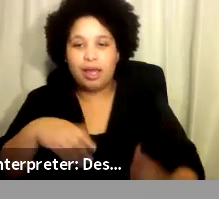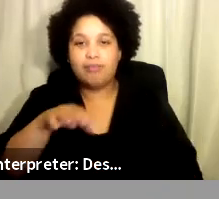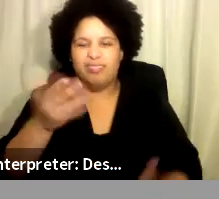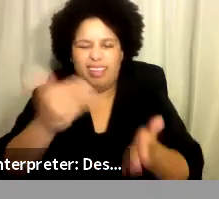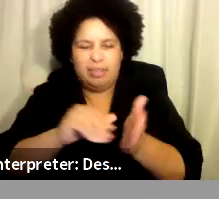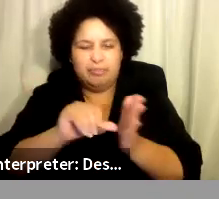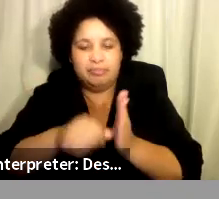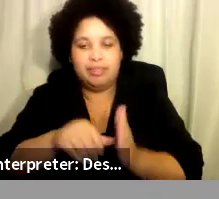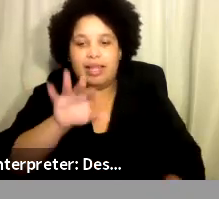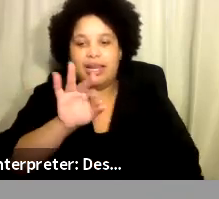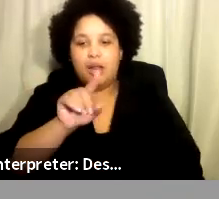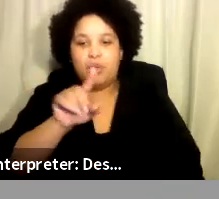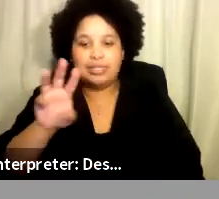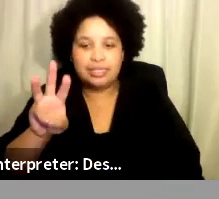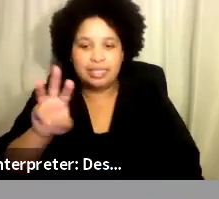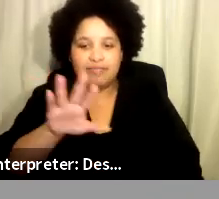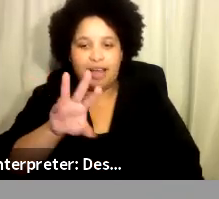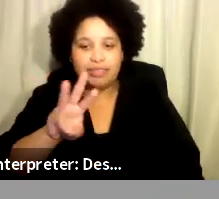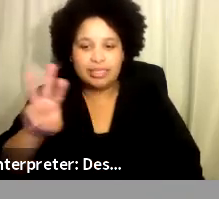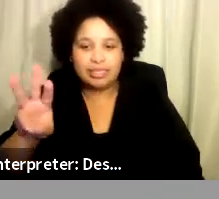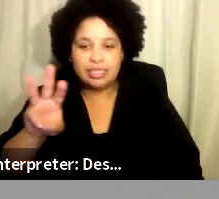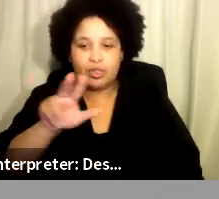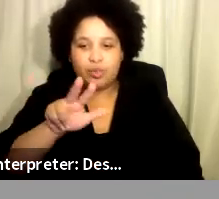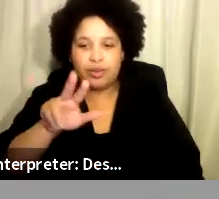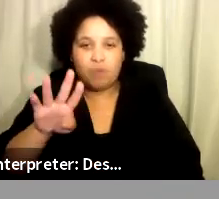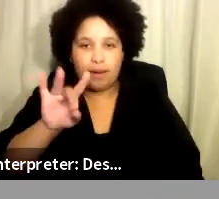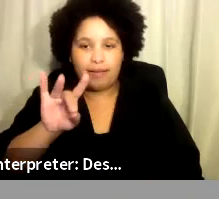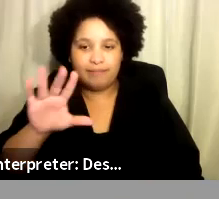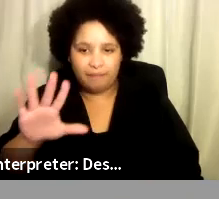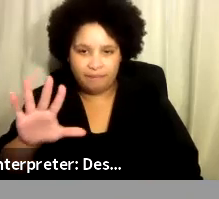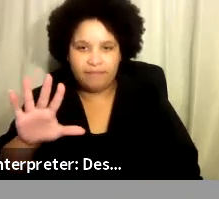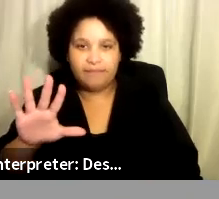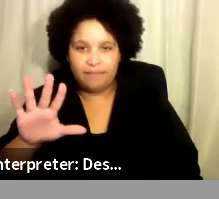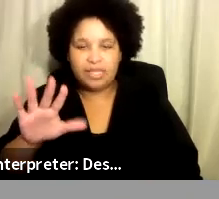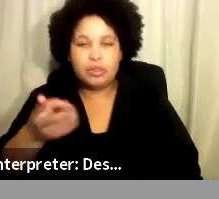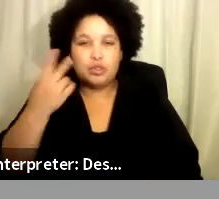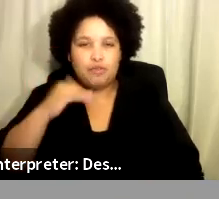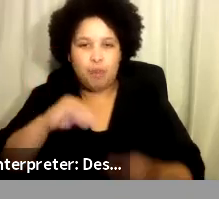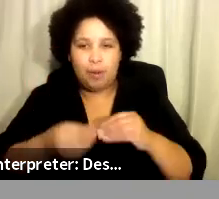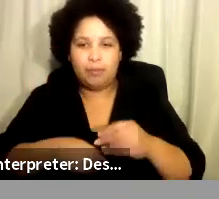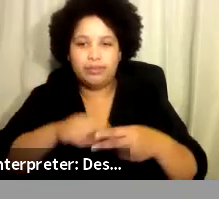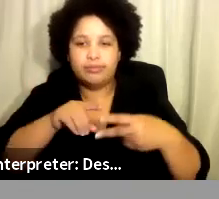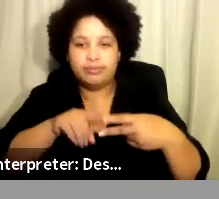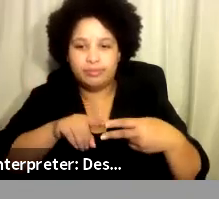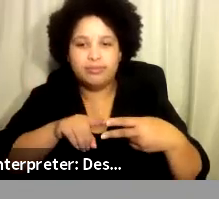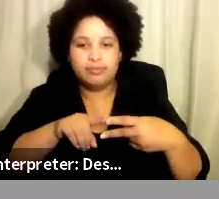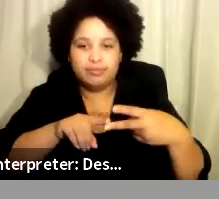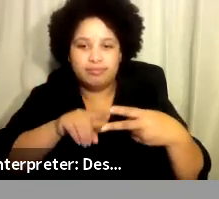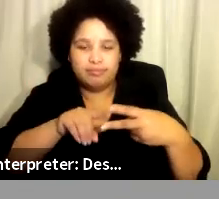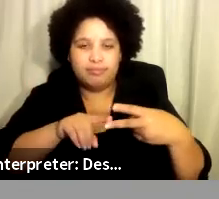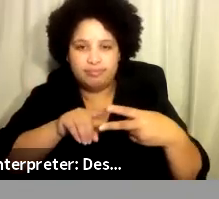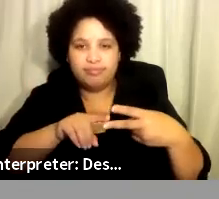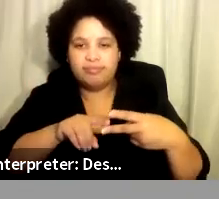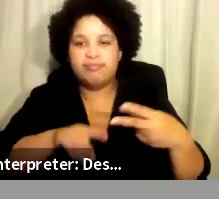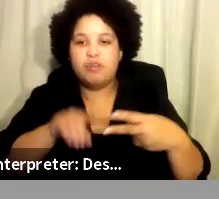Now, Dr. Thompson, there's questions regarding just with the permanent medical exemptions,